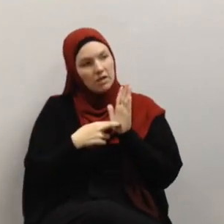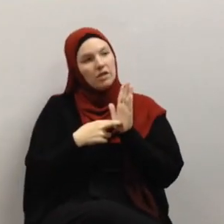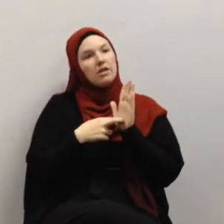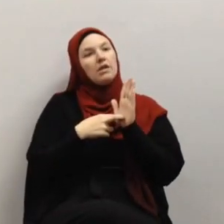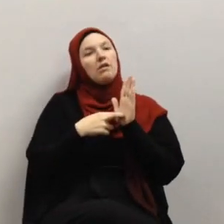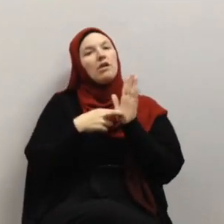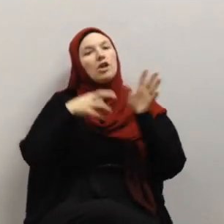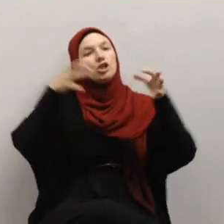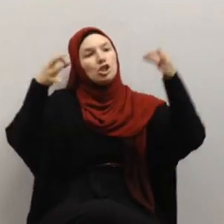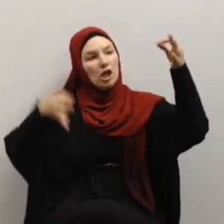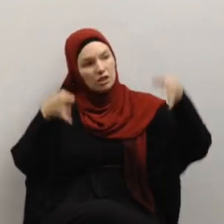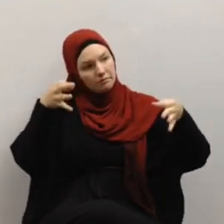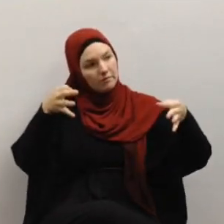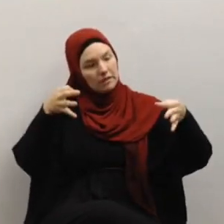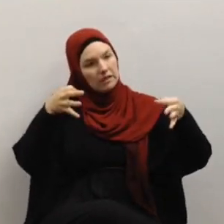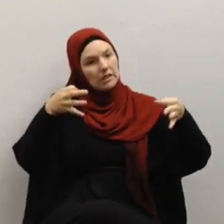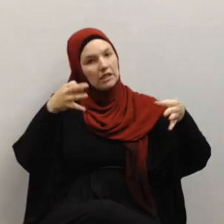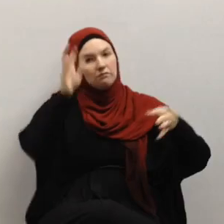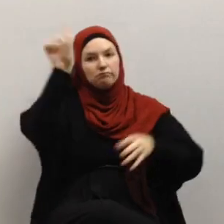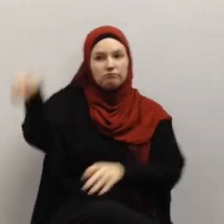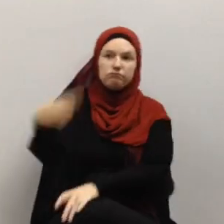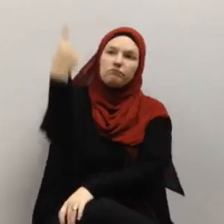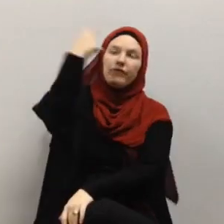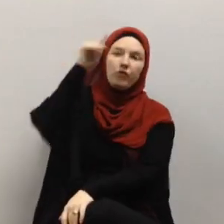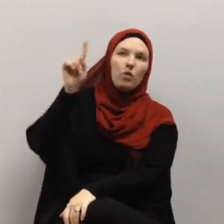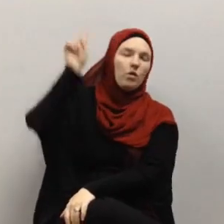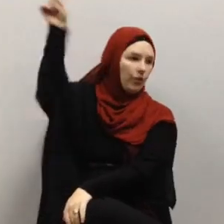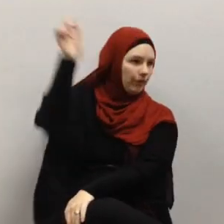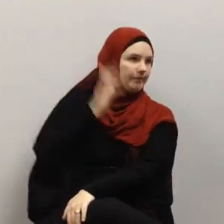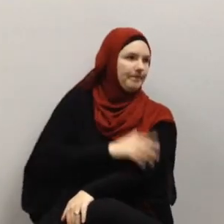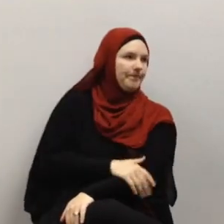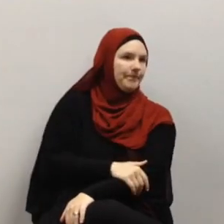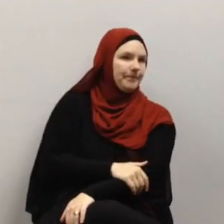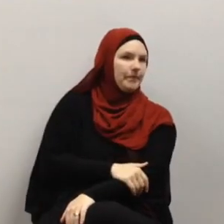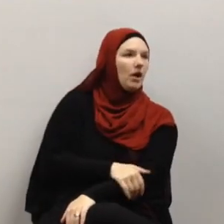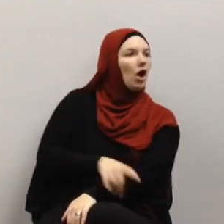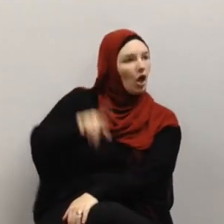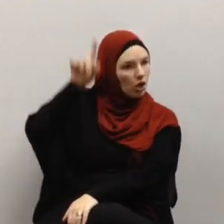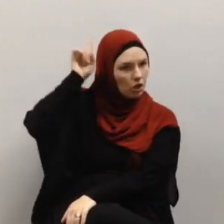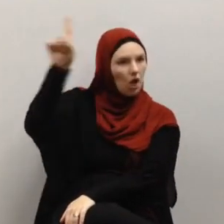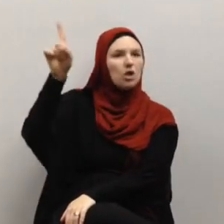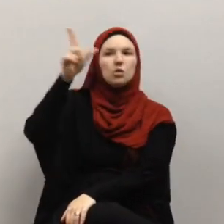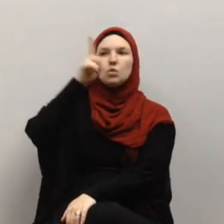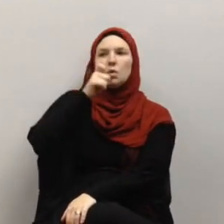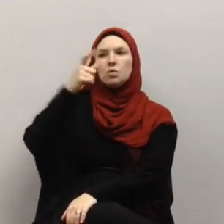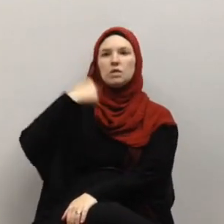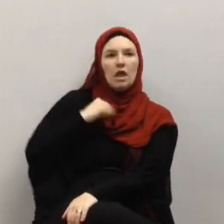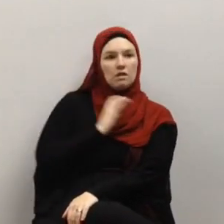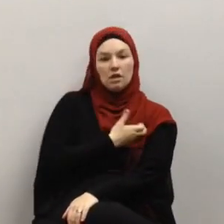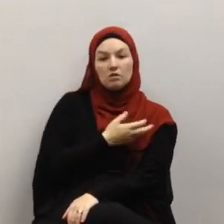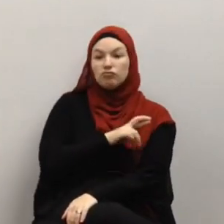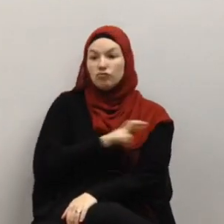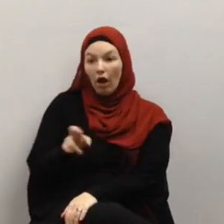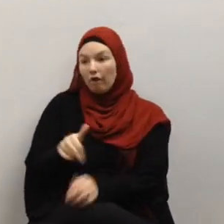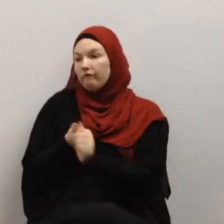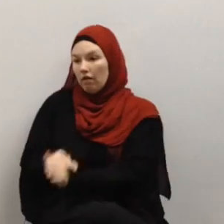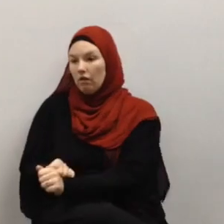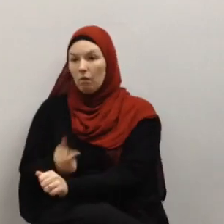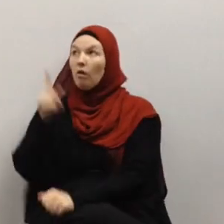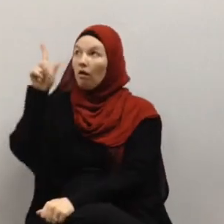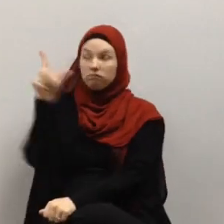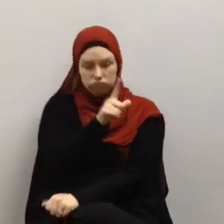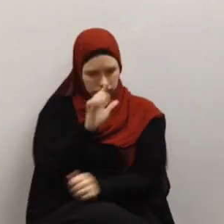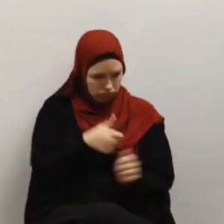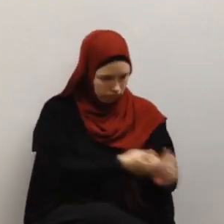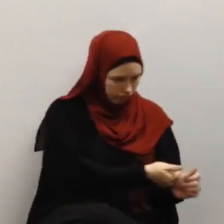for Allah. Allah is the one who tells us to go right or go left or go forward